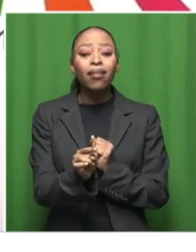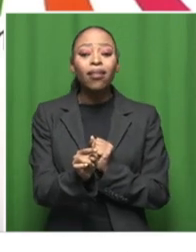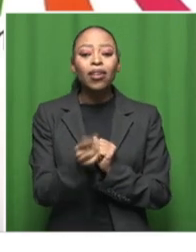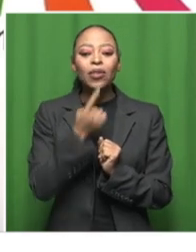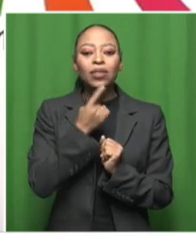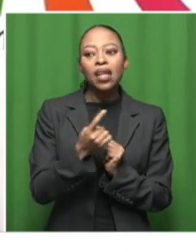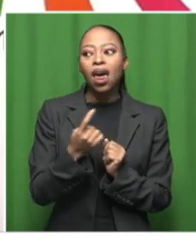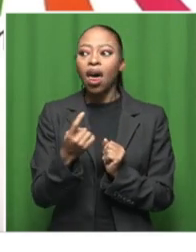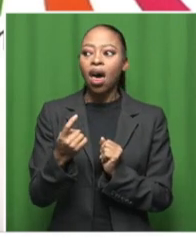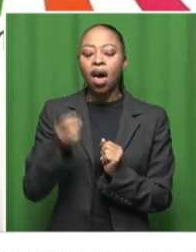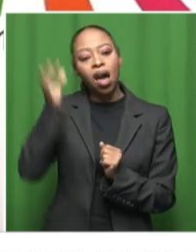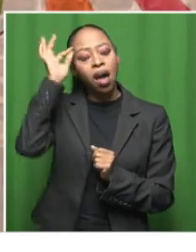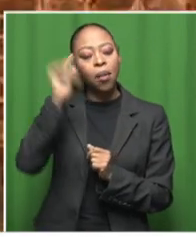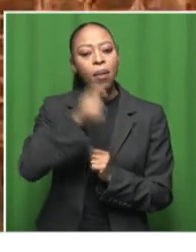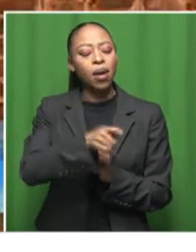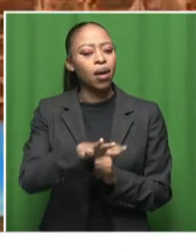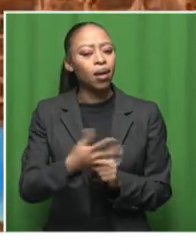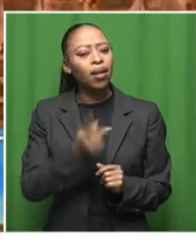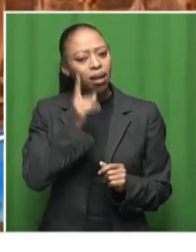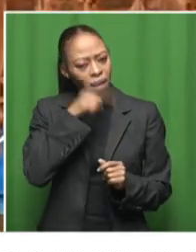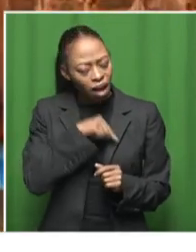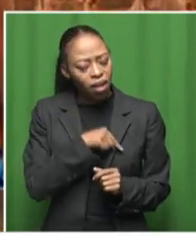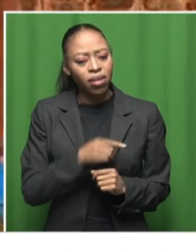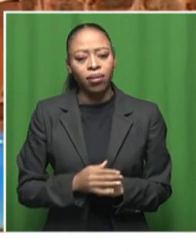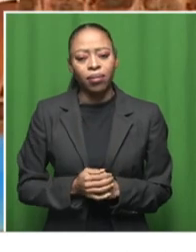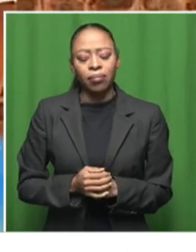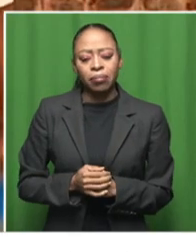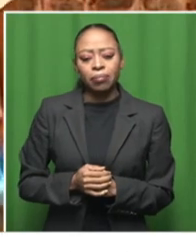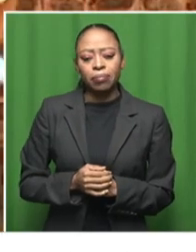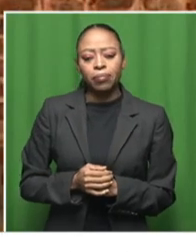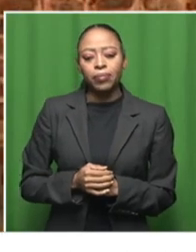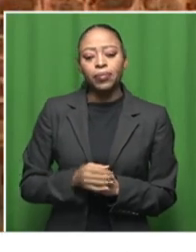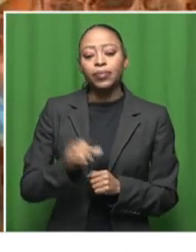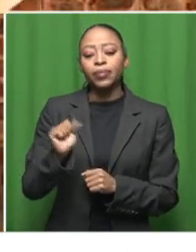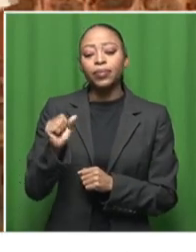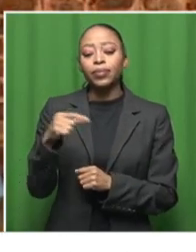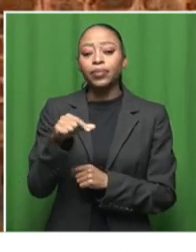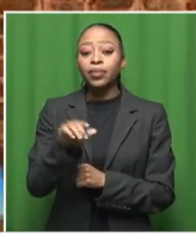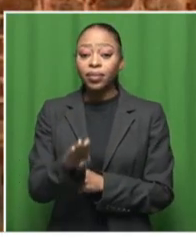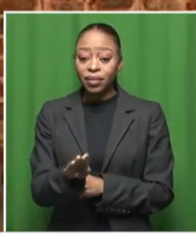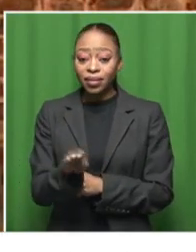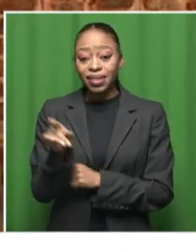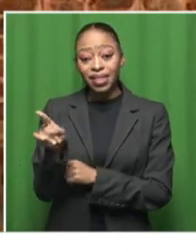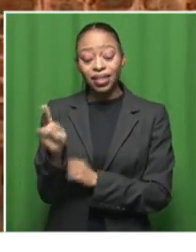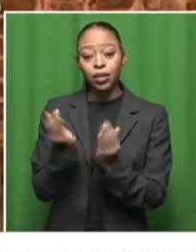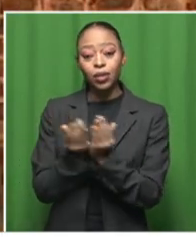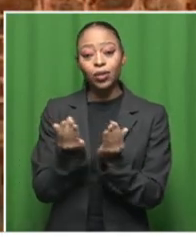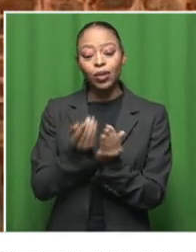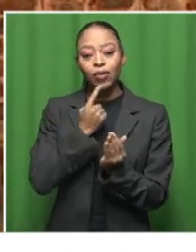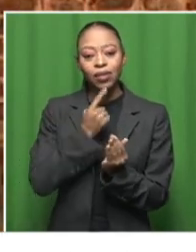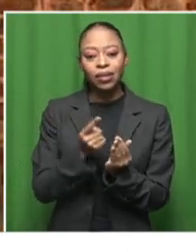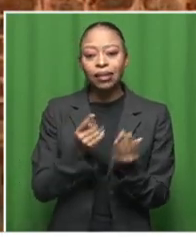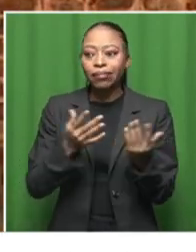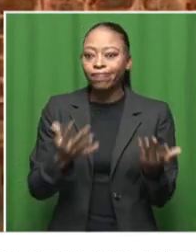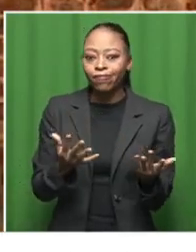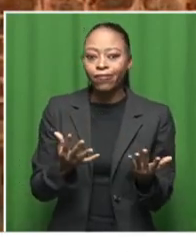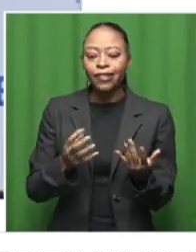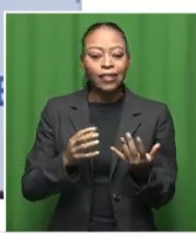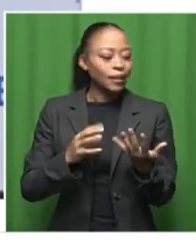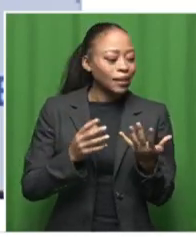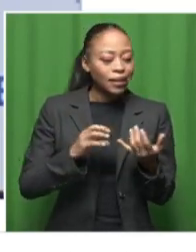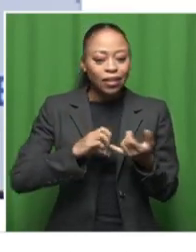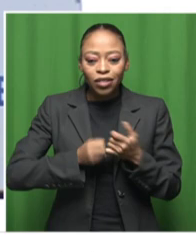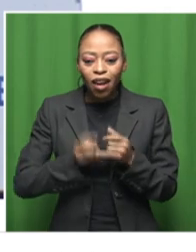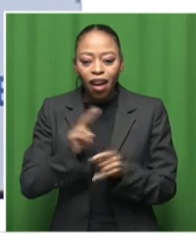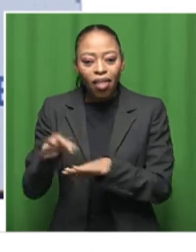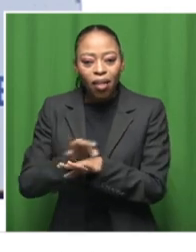that they were owed, they actually were paid. The school governing body at Hoër Skool Colleen says it once had to devise a means for learners to